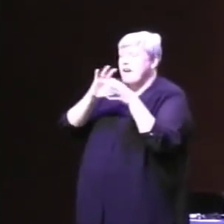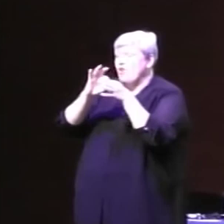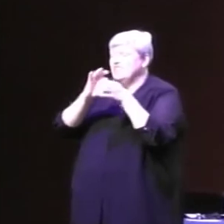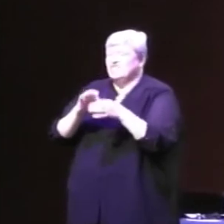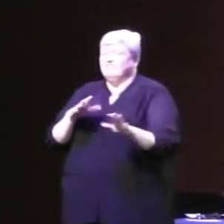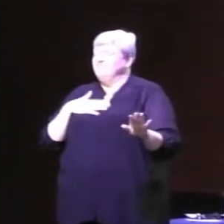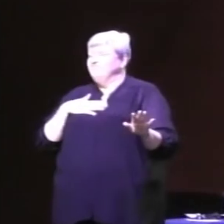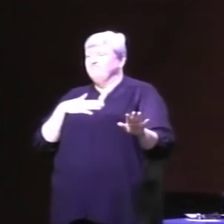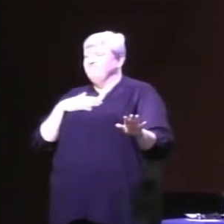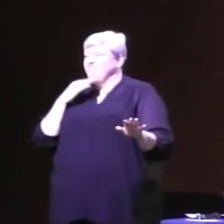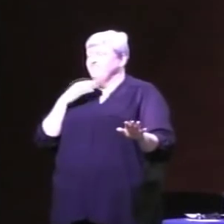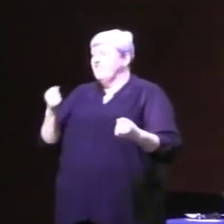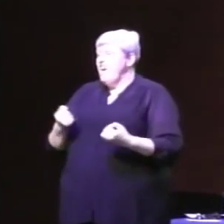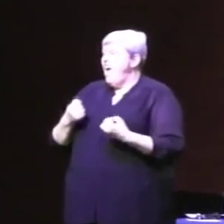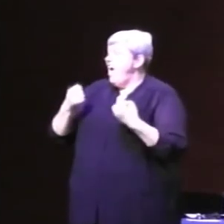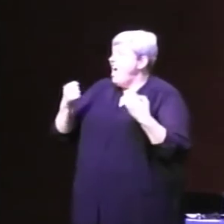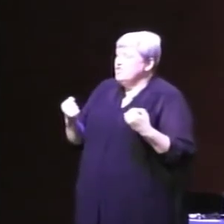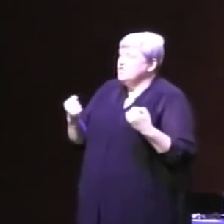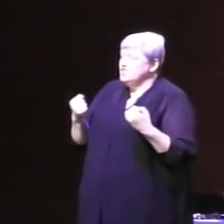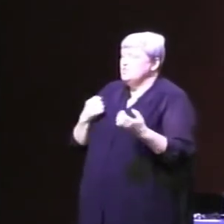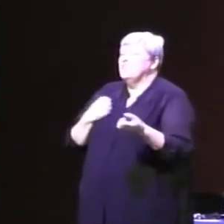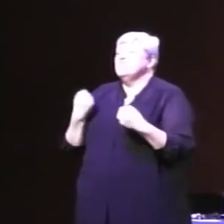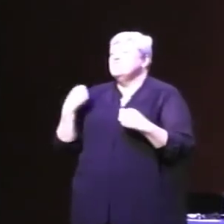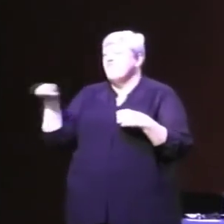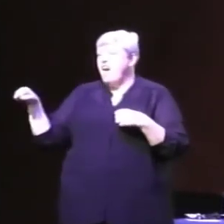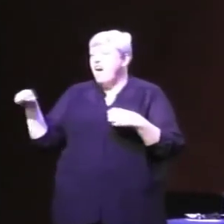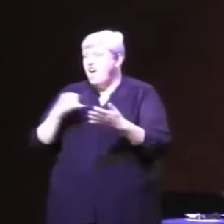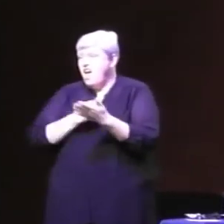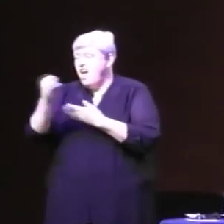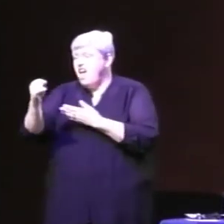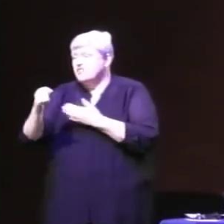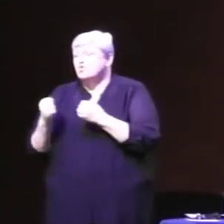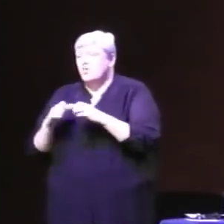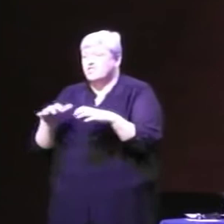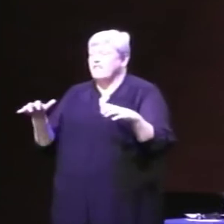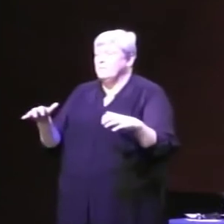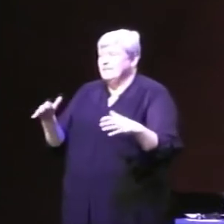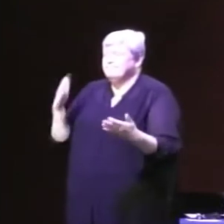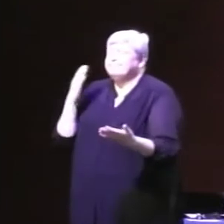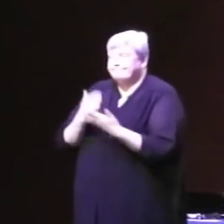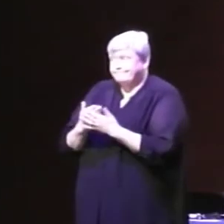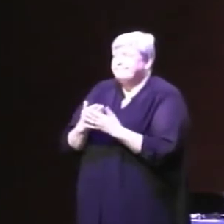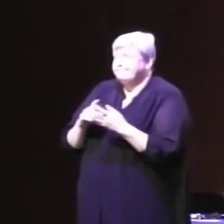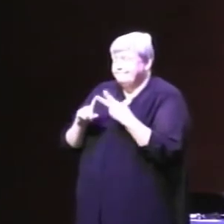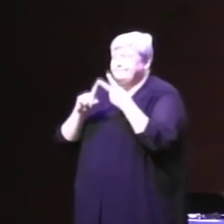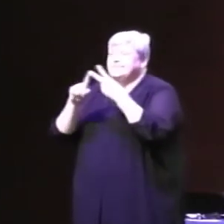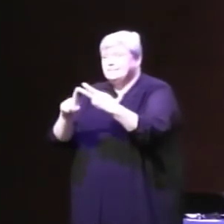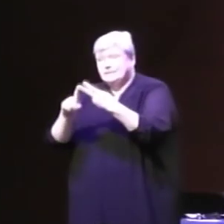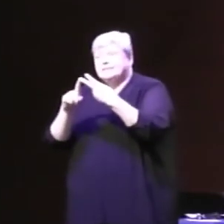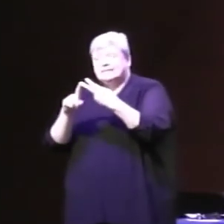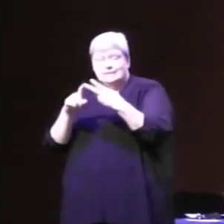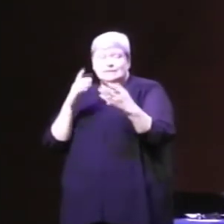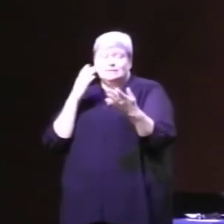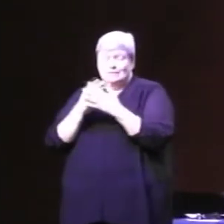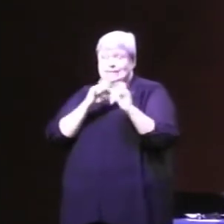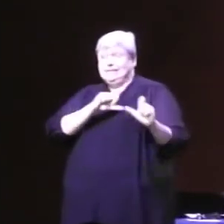bottle or the courage to politically defy the Scottish Government. Congress, deputations and all the lobbying we carried